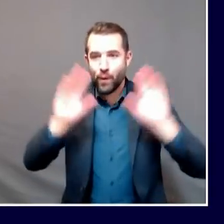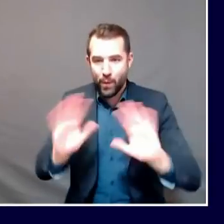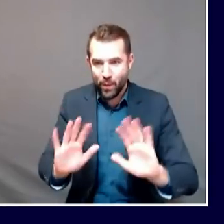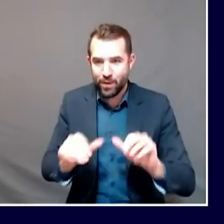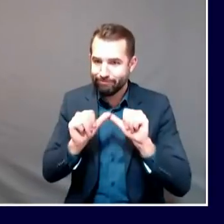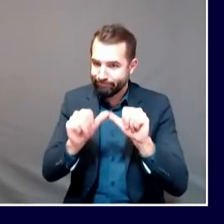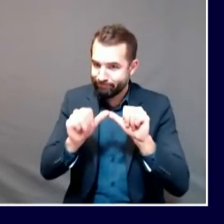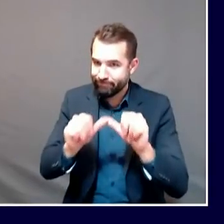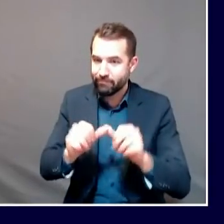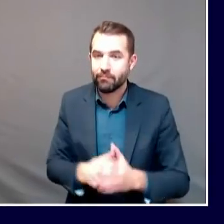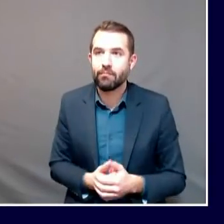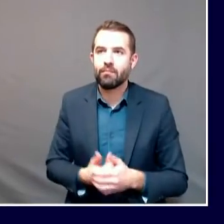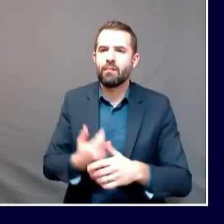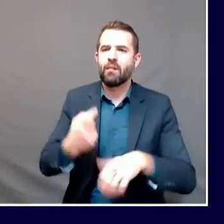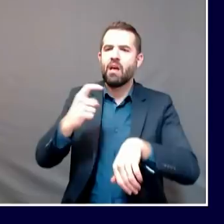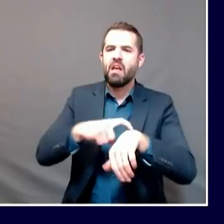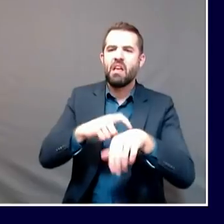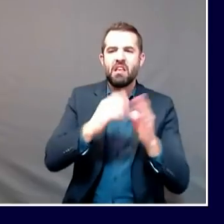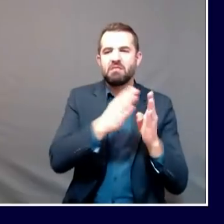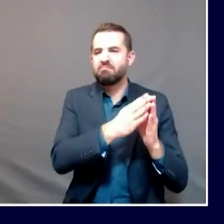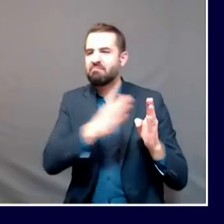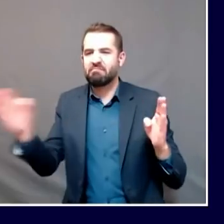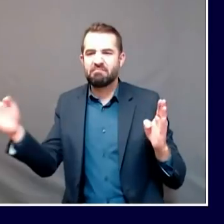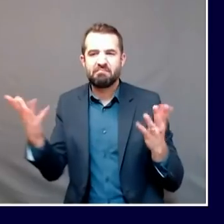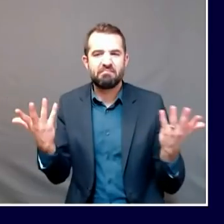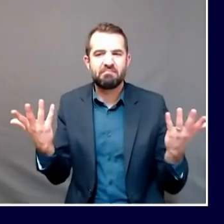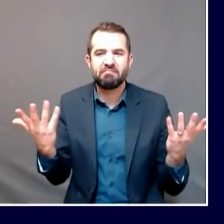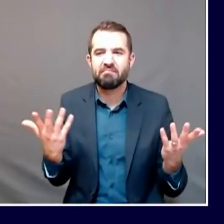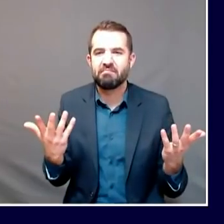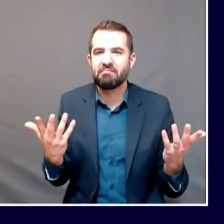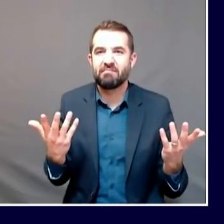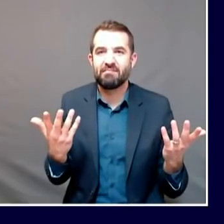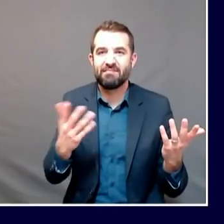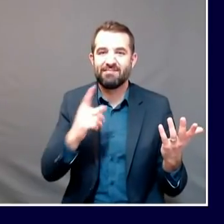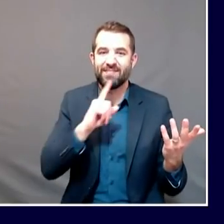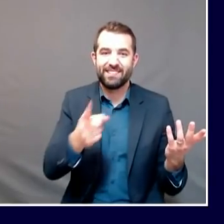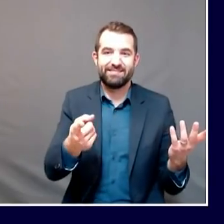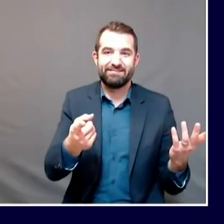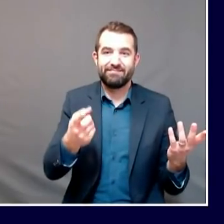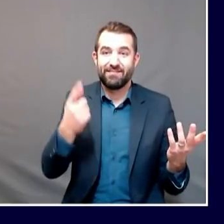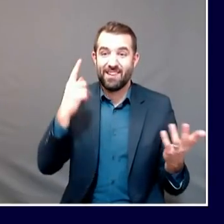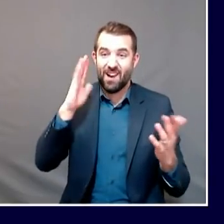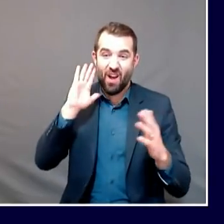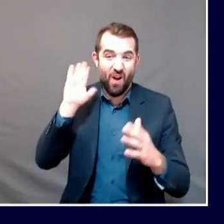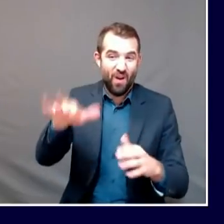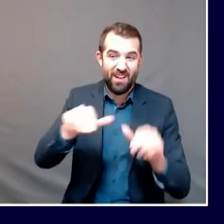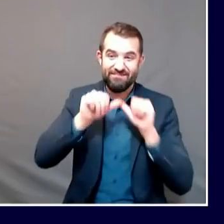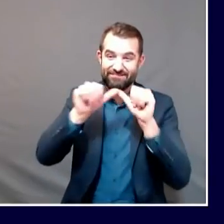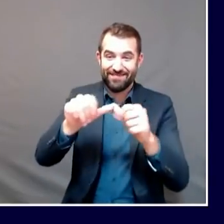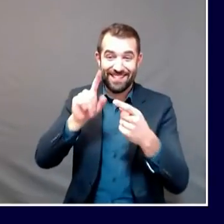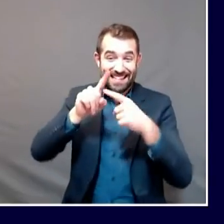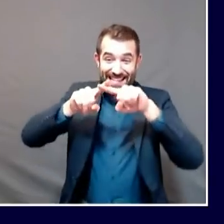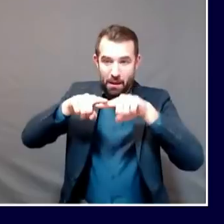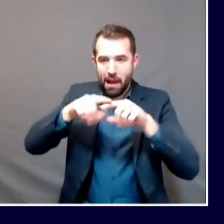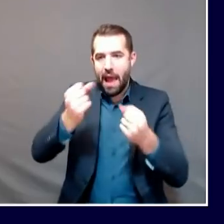it into people's arms. Okay, thank you. Mm-hmm. I'm going to turn over to Joe Lawler at the Press Herald next.